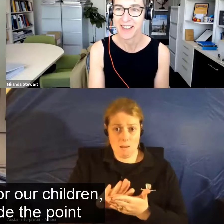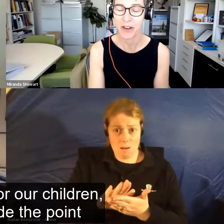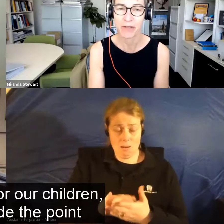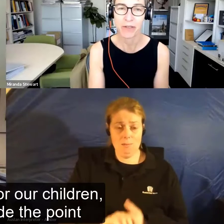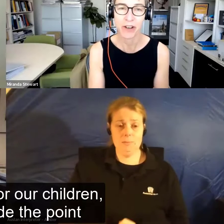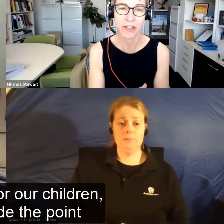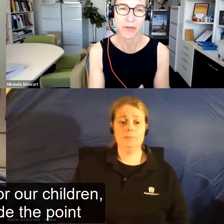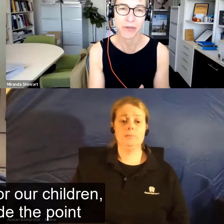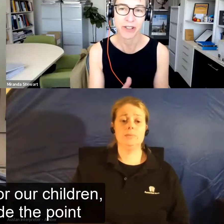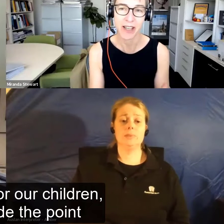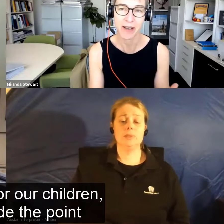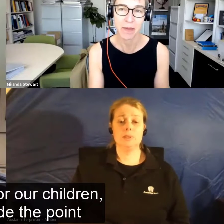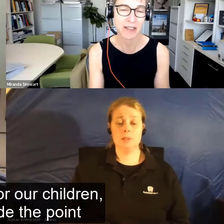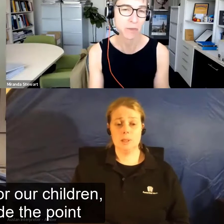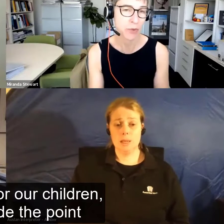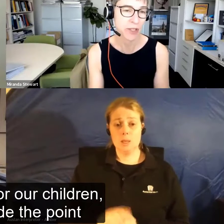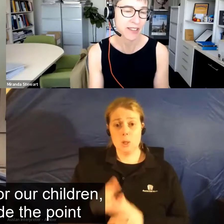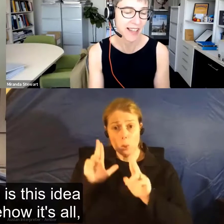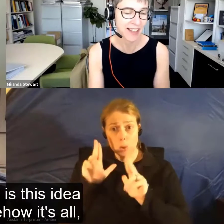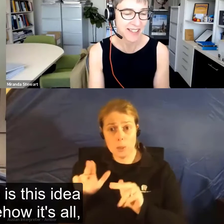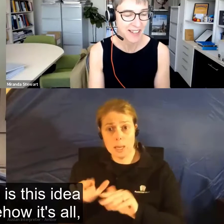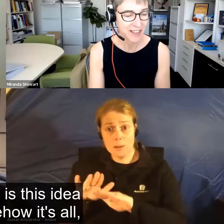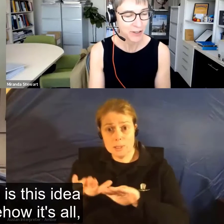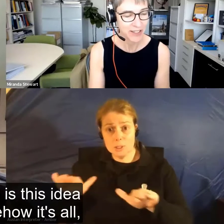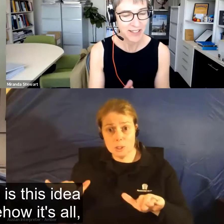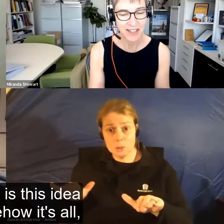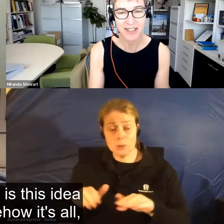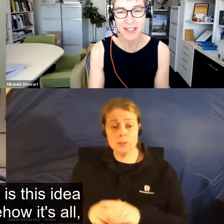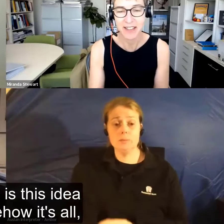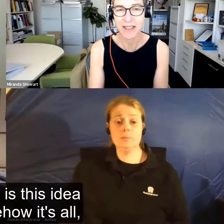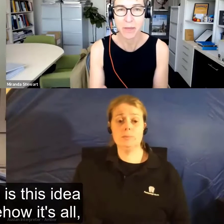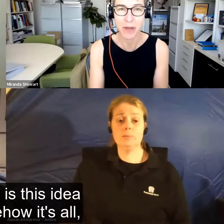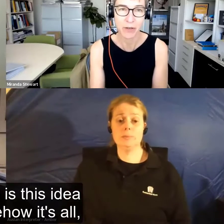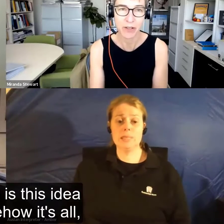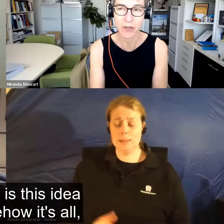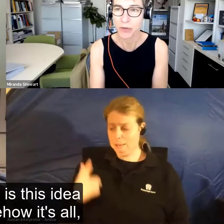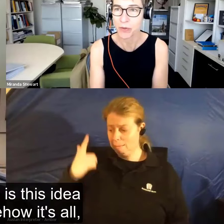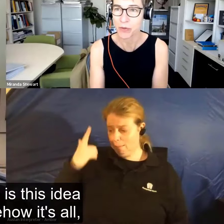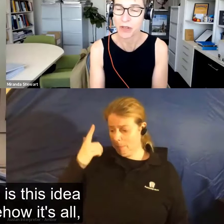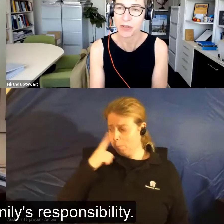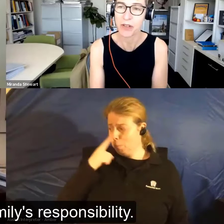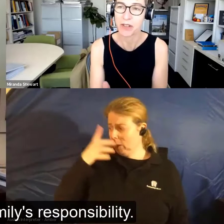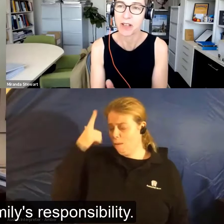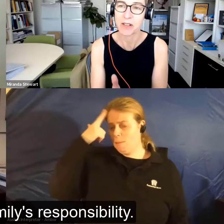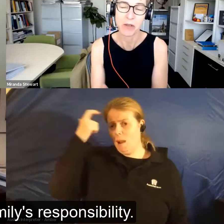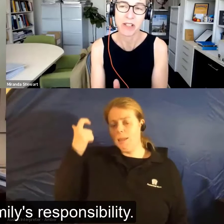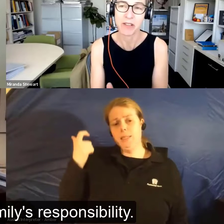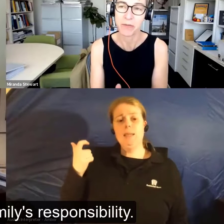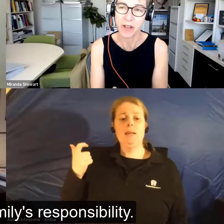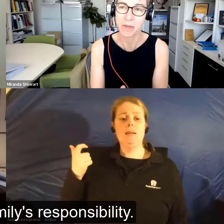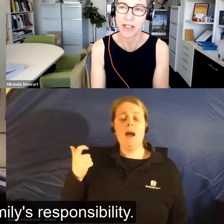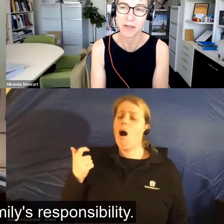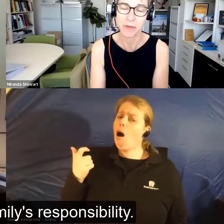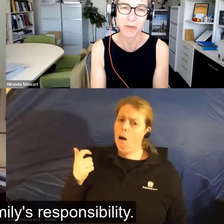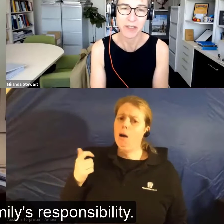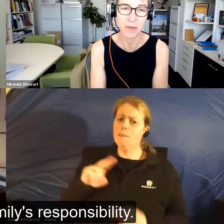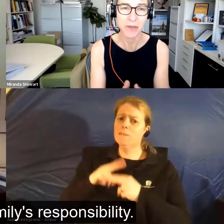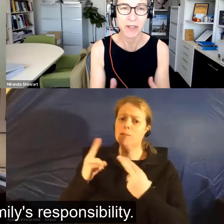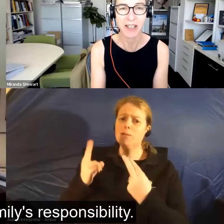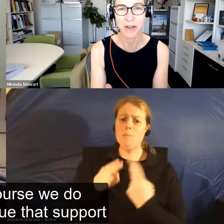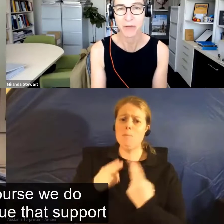and caring for our children. And made the point that there is this idea that somehow it's mostly the